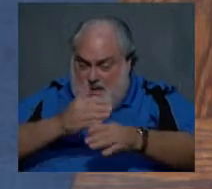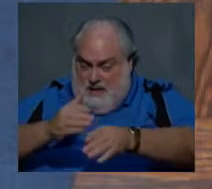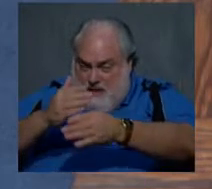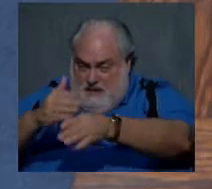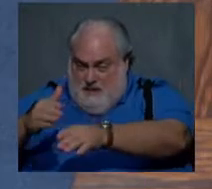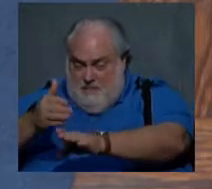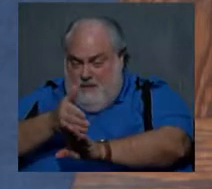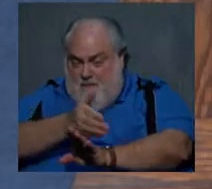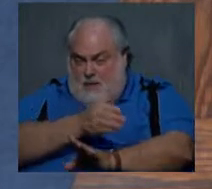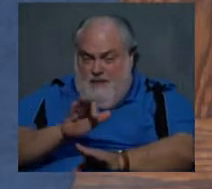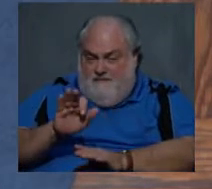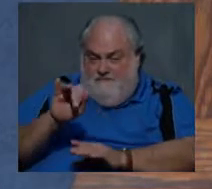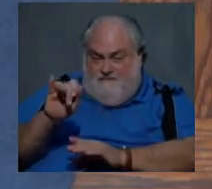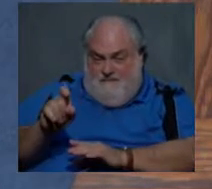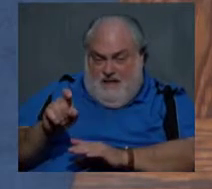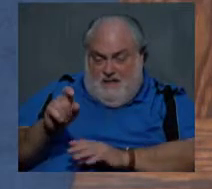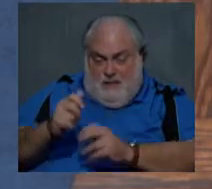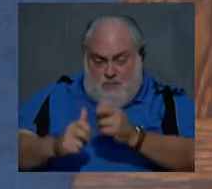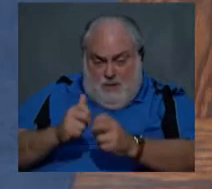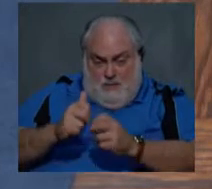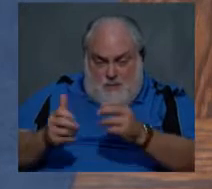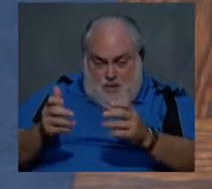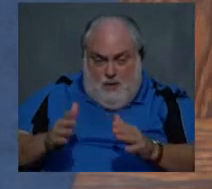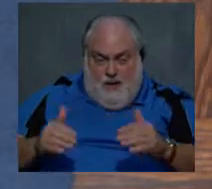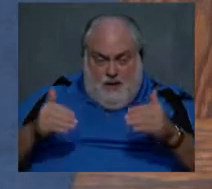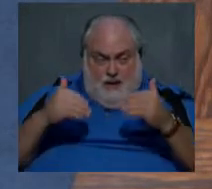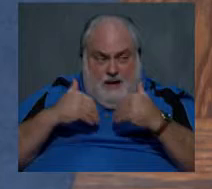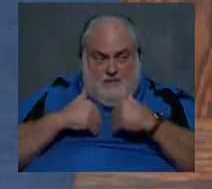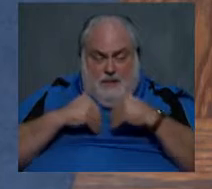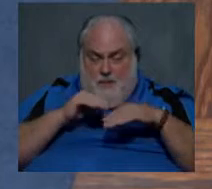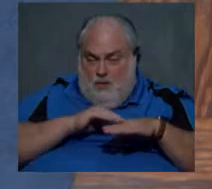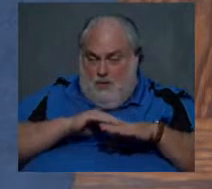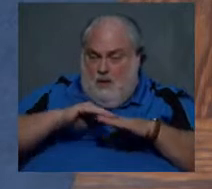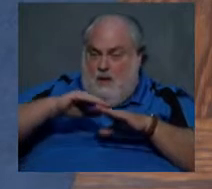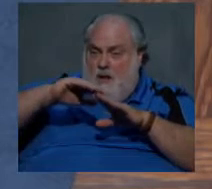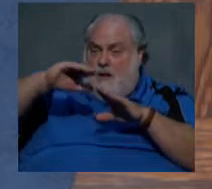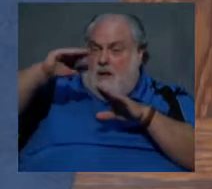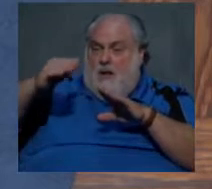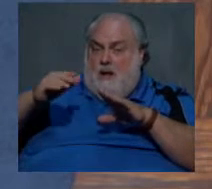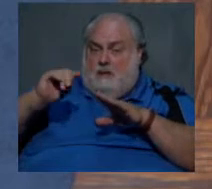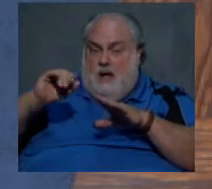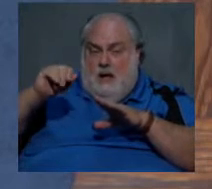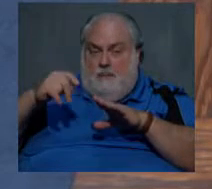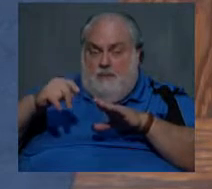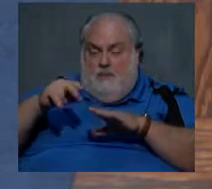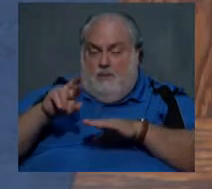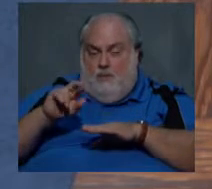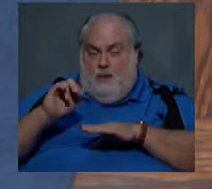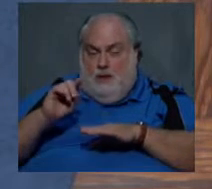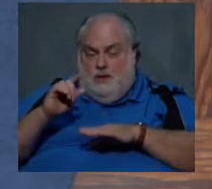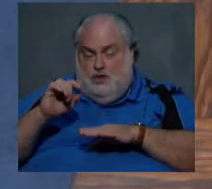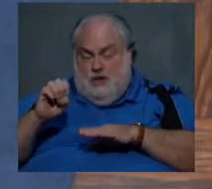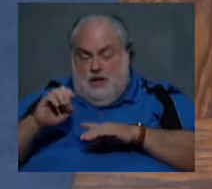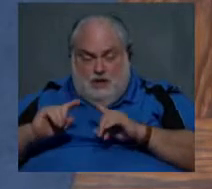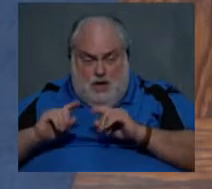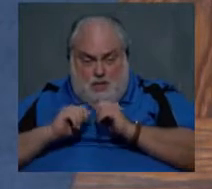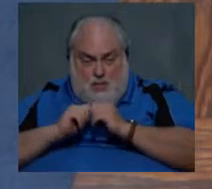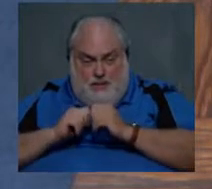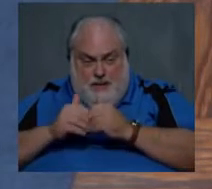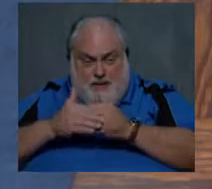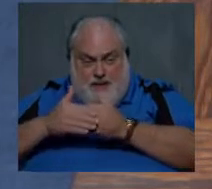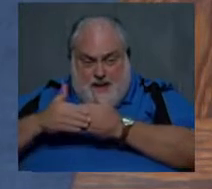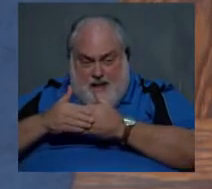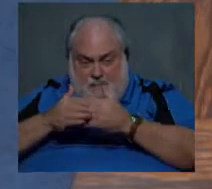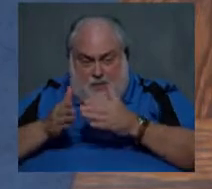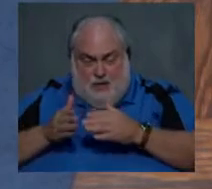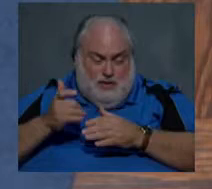they've fixed the problems that they already have. I'm on top of the ridge. Other people on top of the ridge, talking to my neighbors recently, other